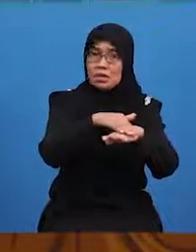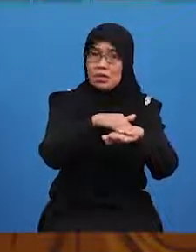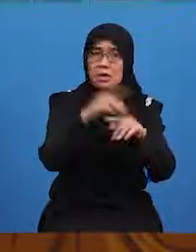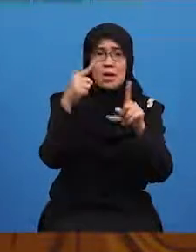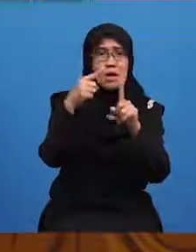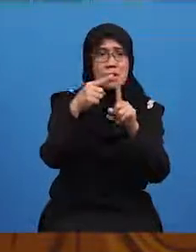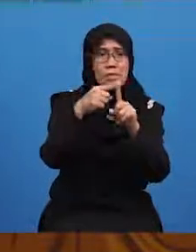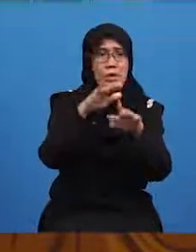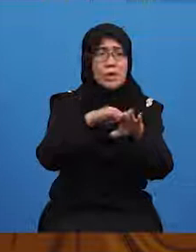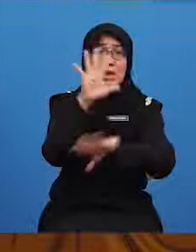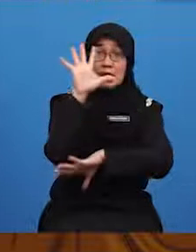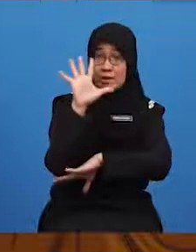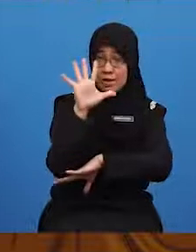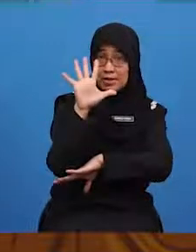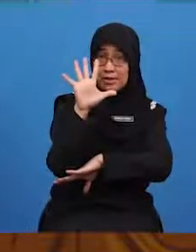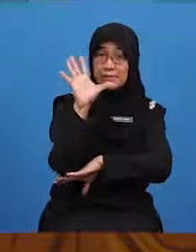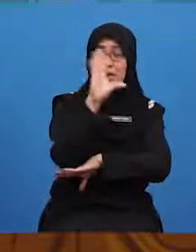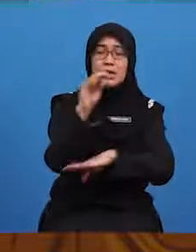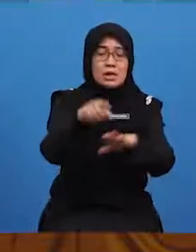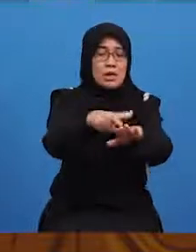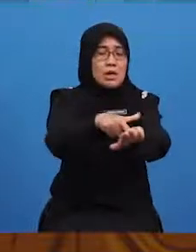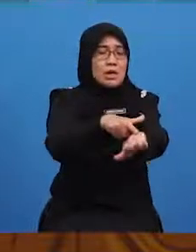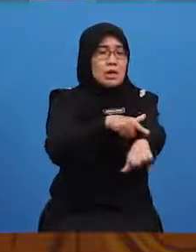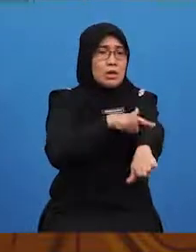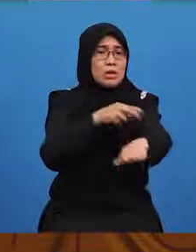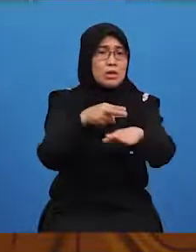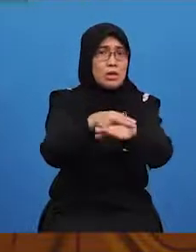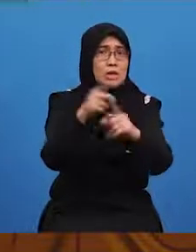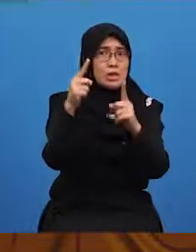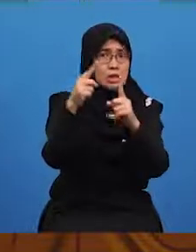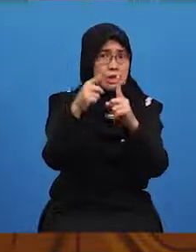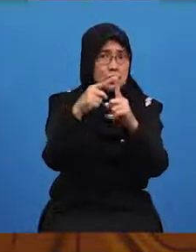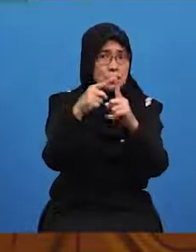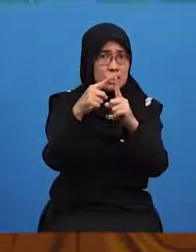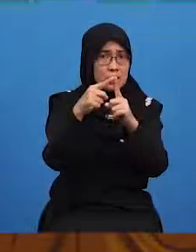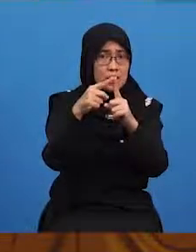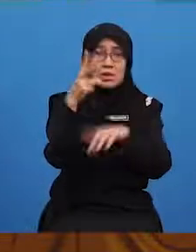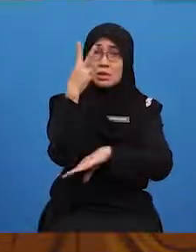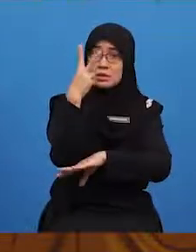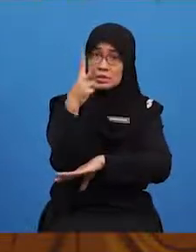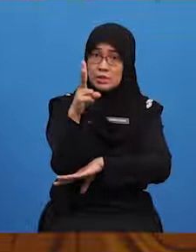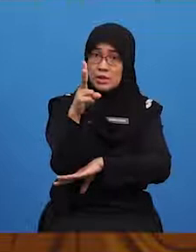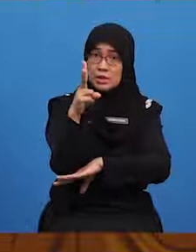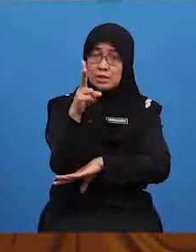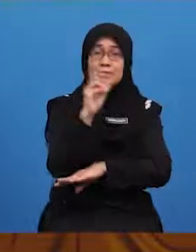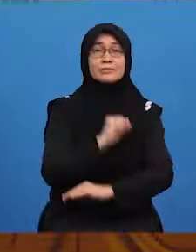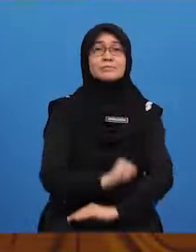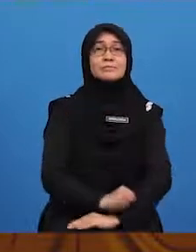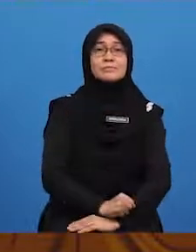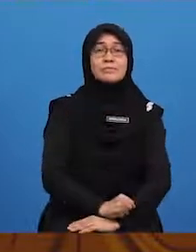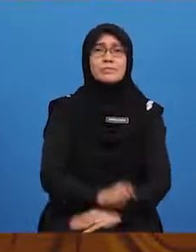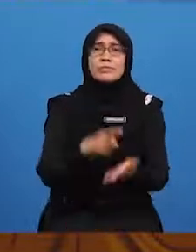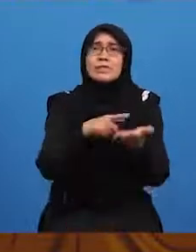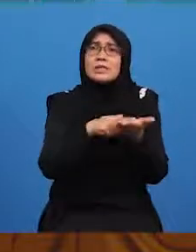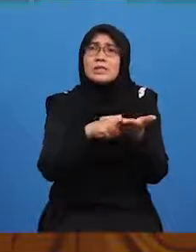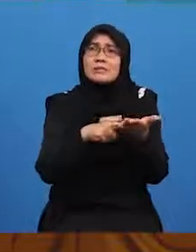at the shorthand. The shorthand is pointing at 5 and the long hand is